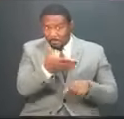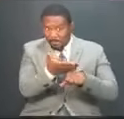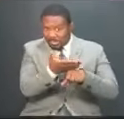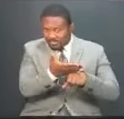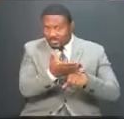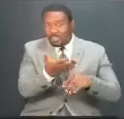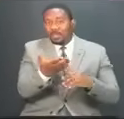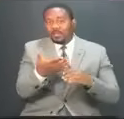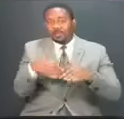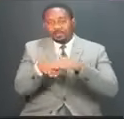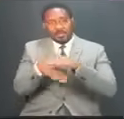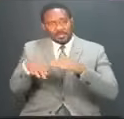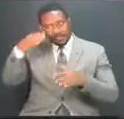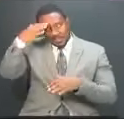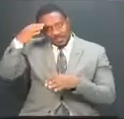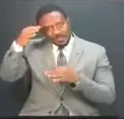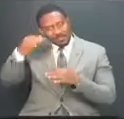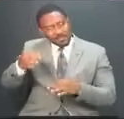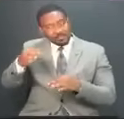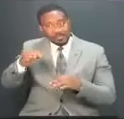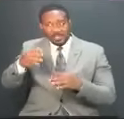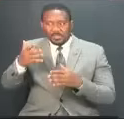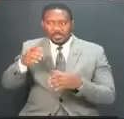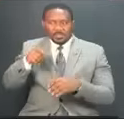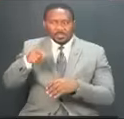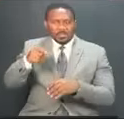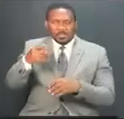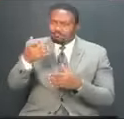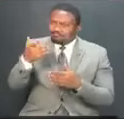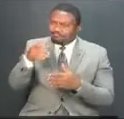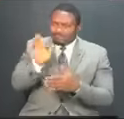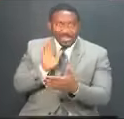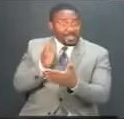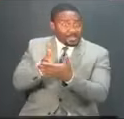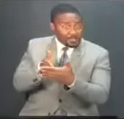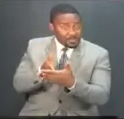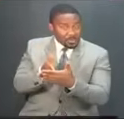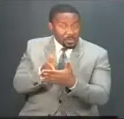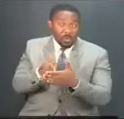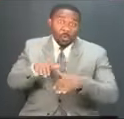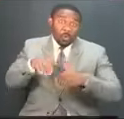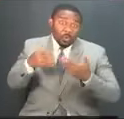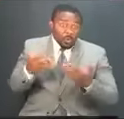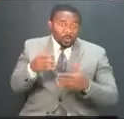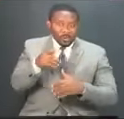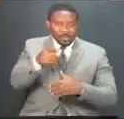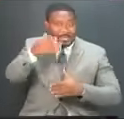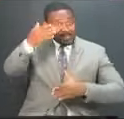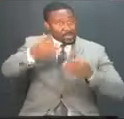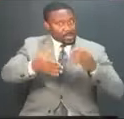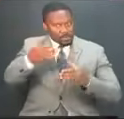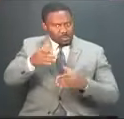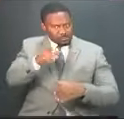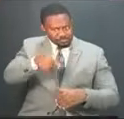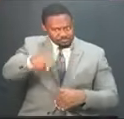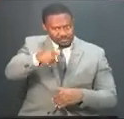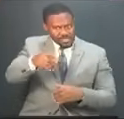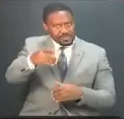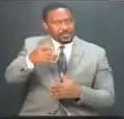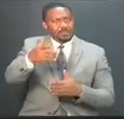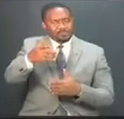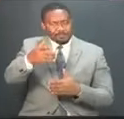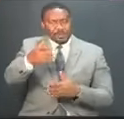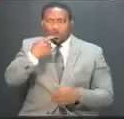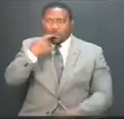judgment or decision appealed against unless the court otherwise orders on an application